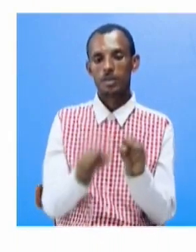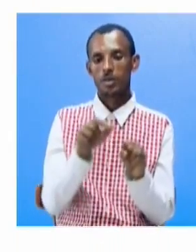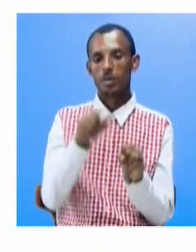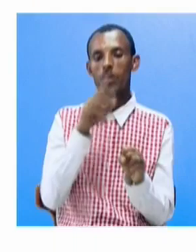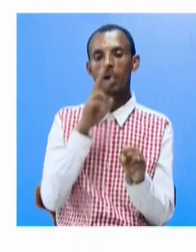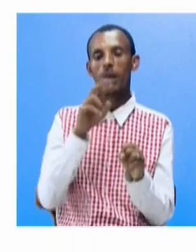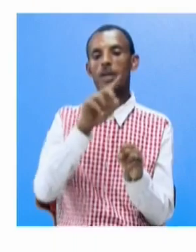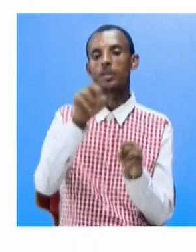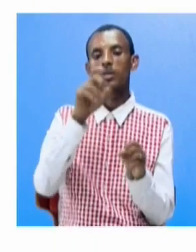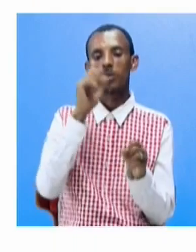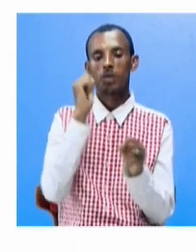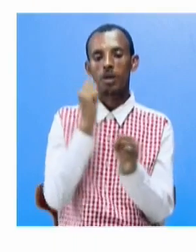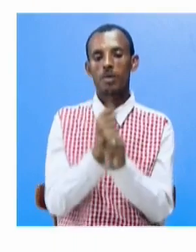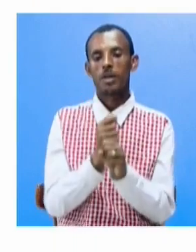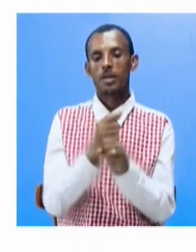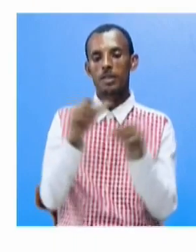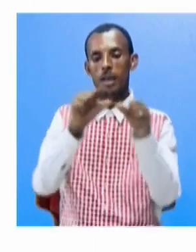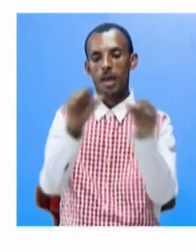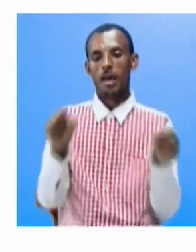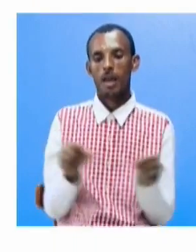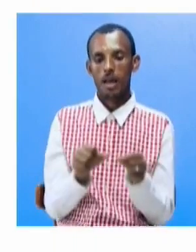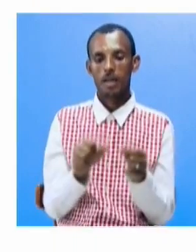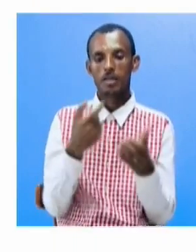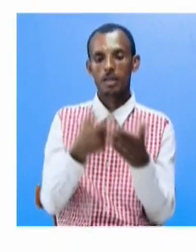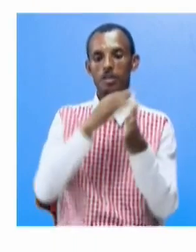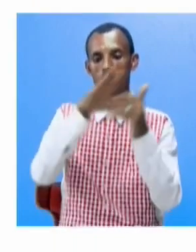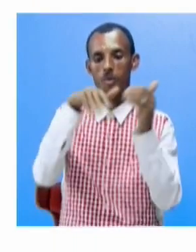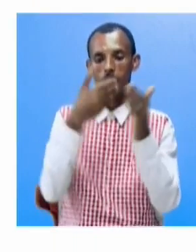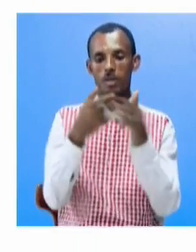to calculate the area of the shaded region. That's